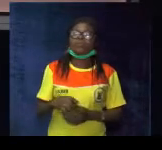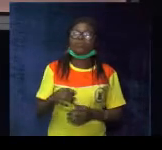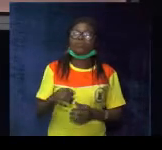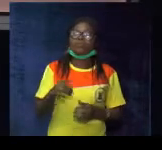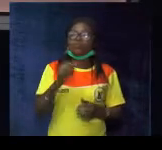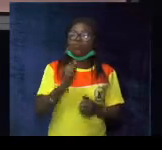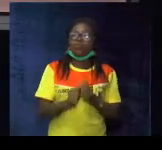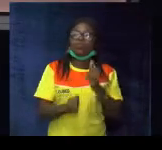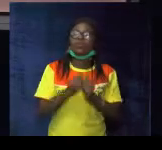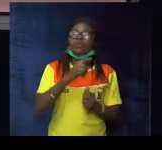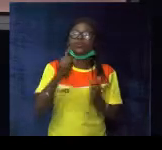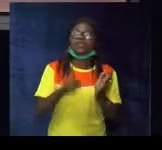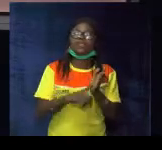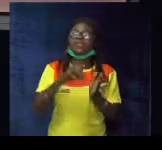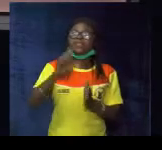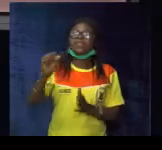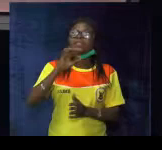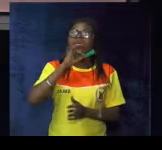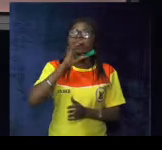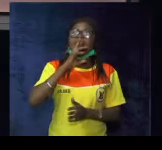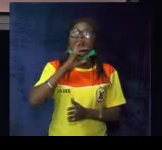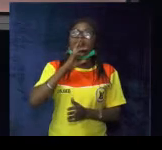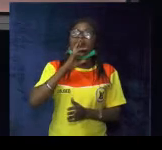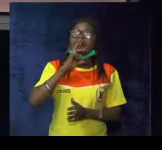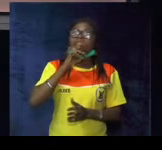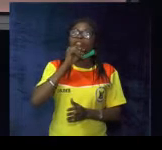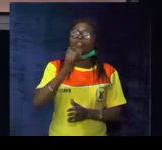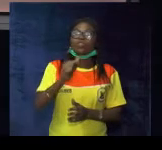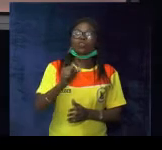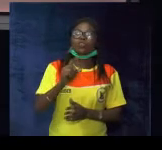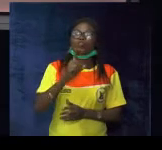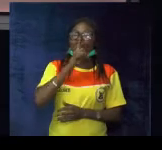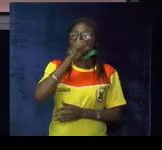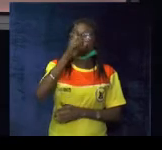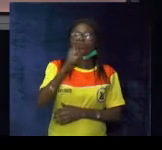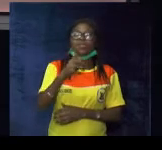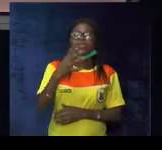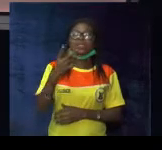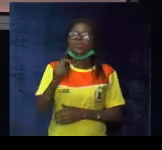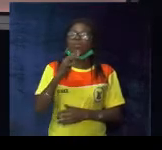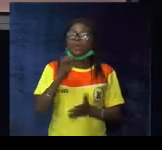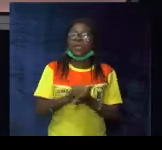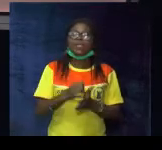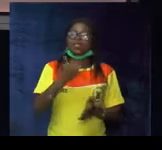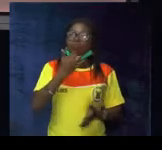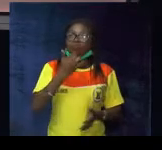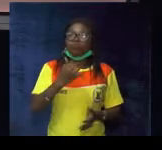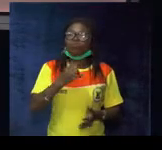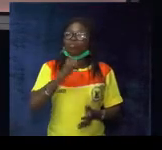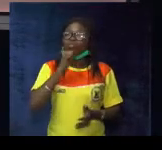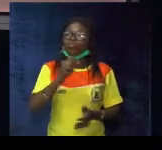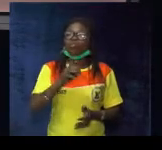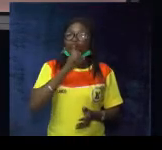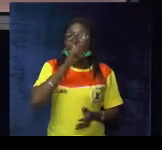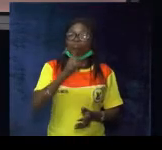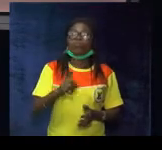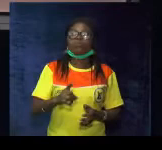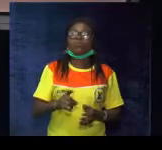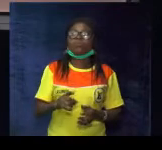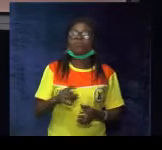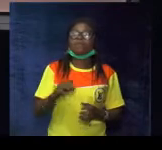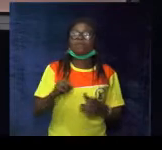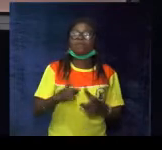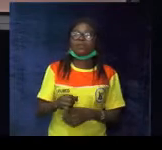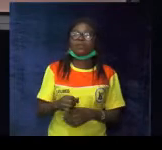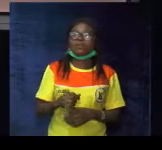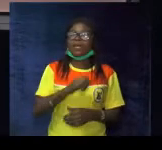one of them. When you are given this kind of question, you have to think, which one is true? Which one is true? Take all the ones that are true. The one that is not true, identify